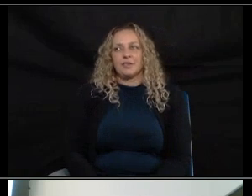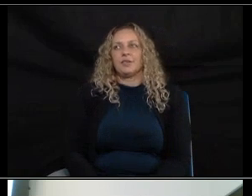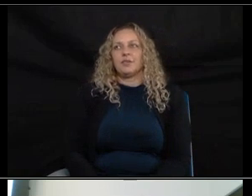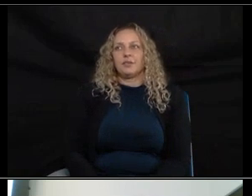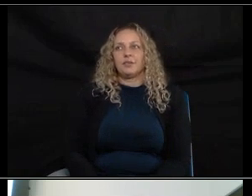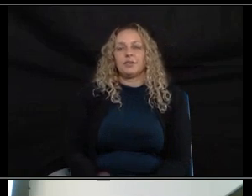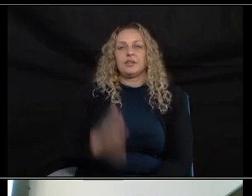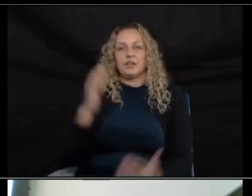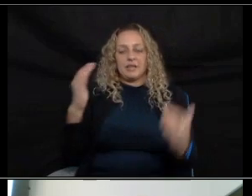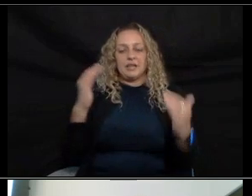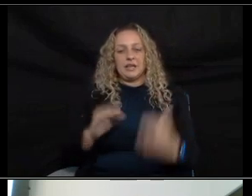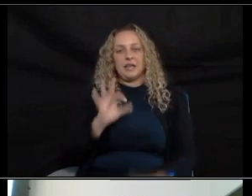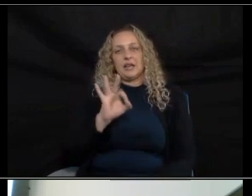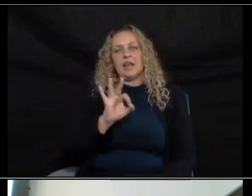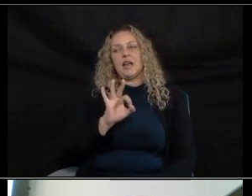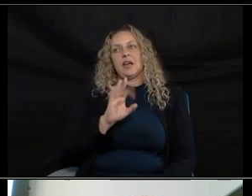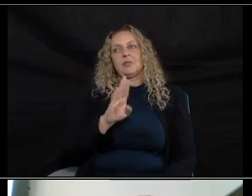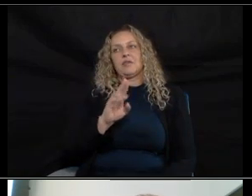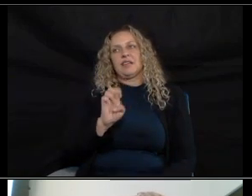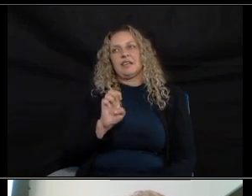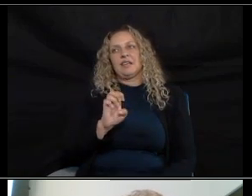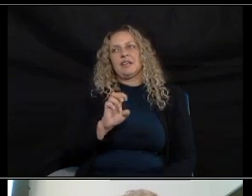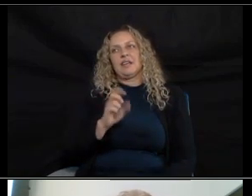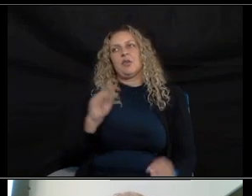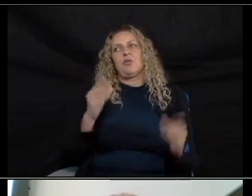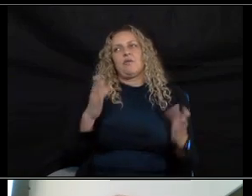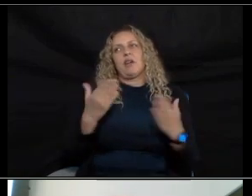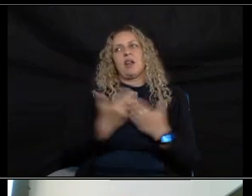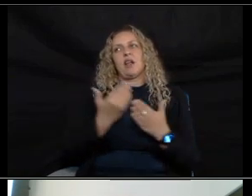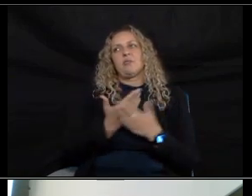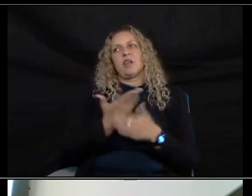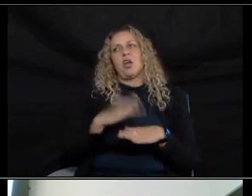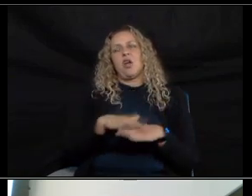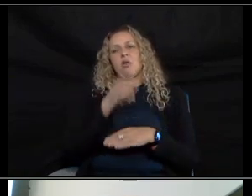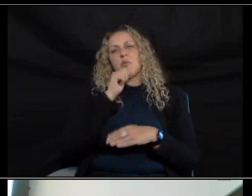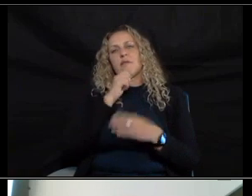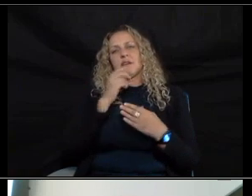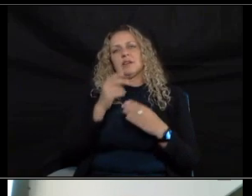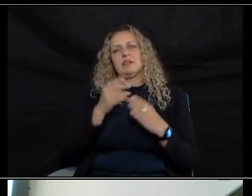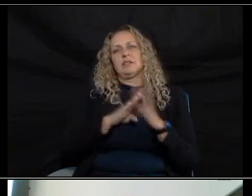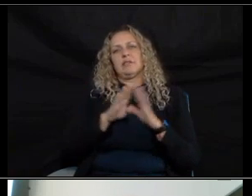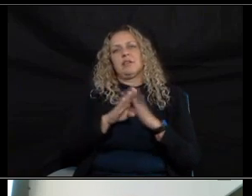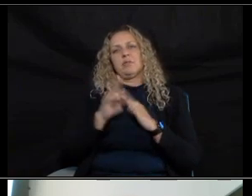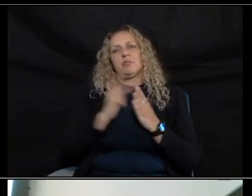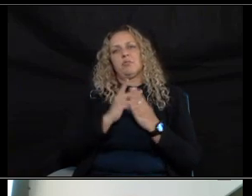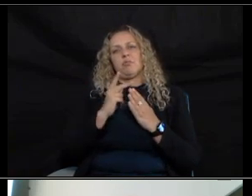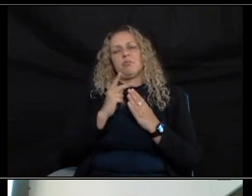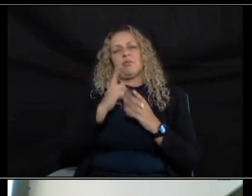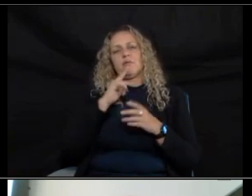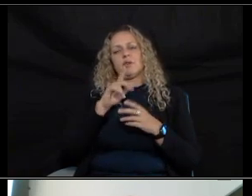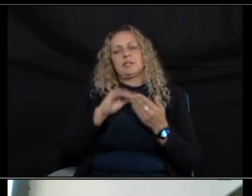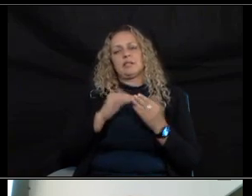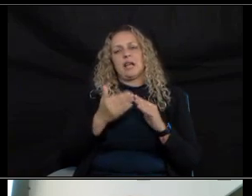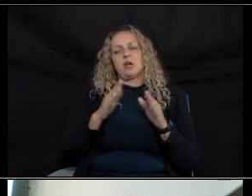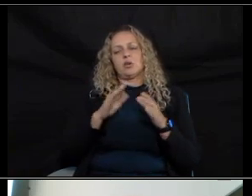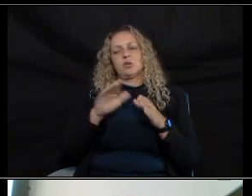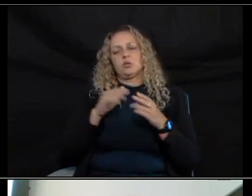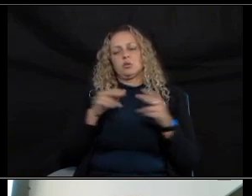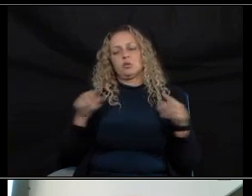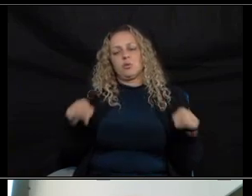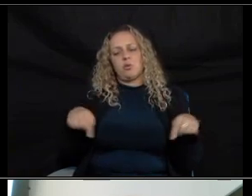Our next item is 9B, provide an update on the private development progress for the Town Square project and discuss the letter